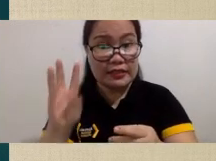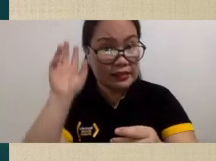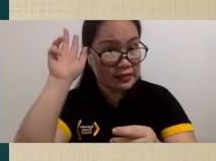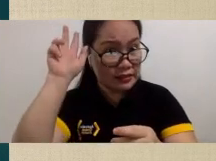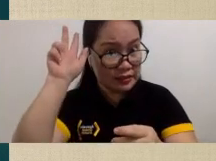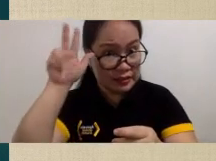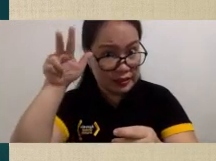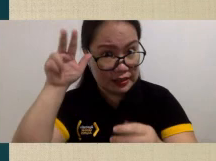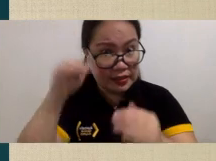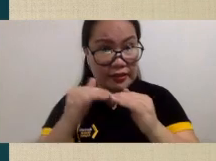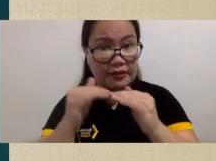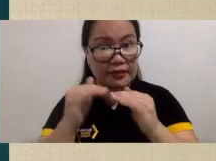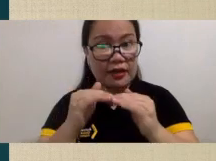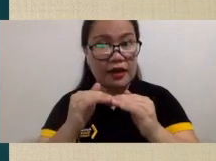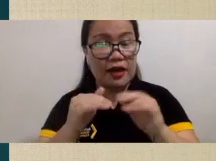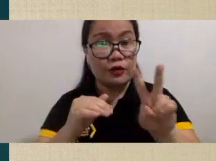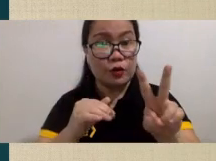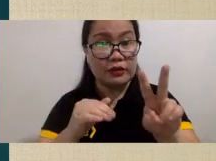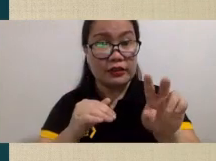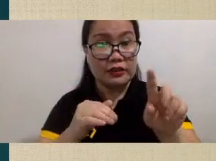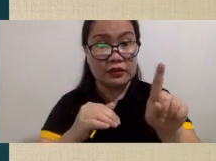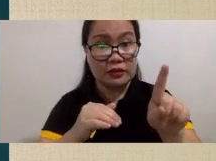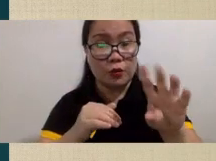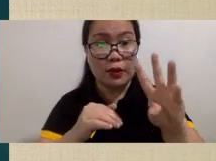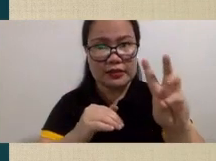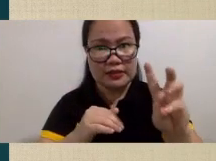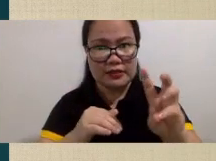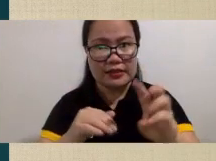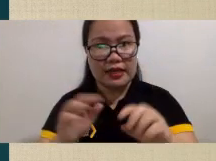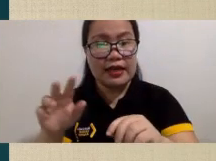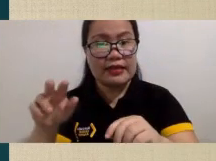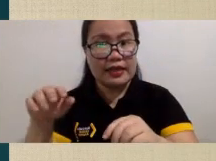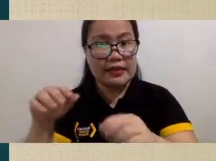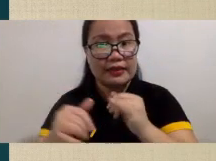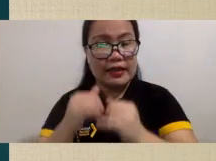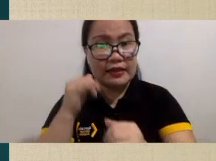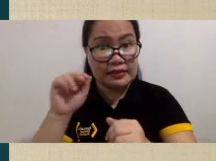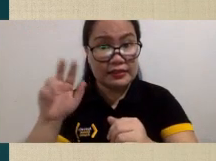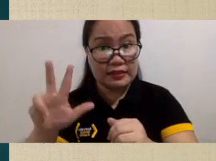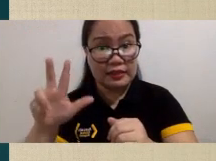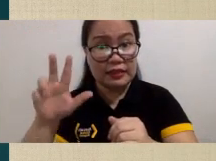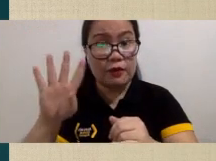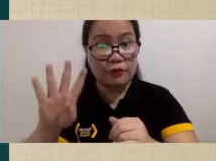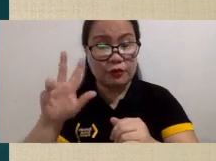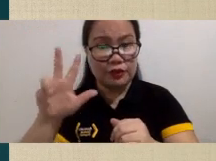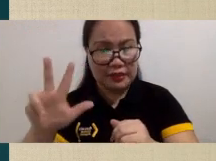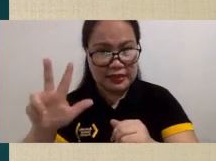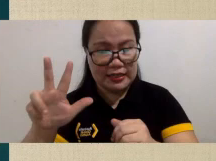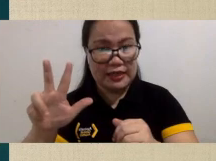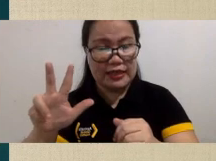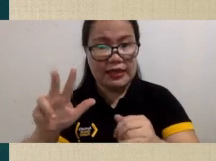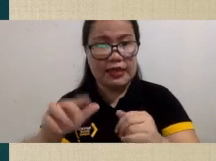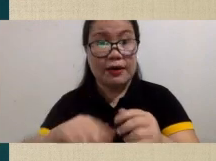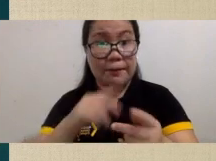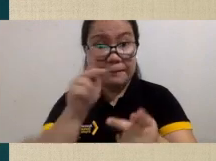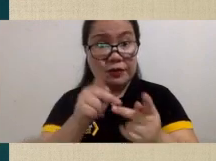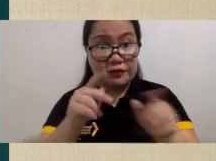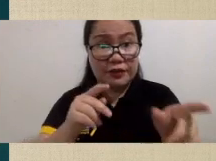number 10, 343, this is also a perfect cube because of 7 raised to 3.